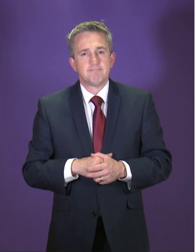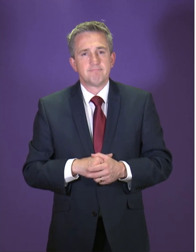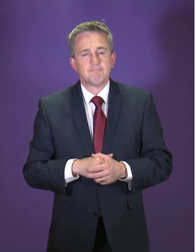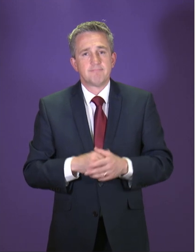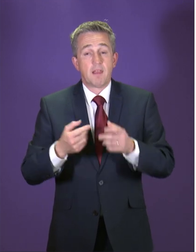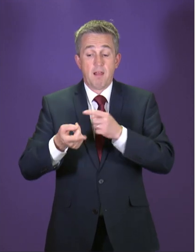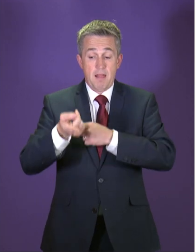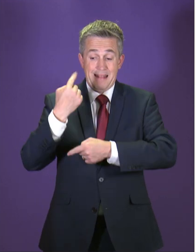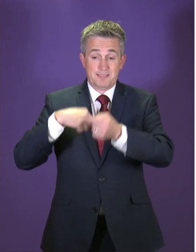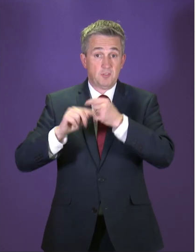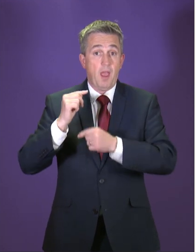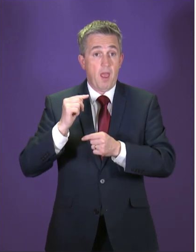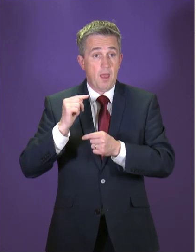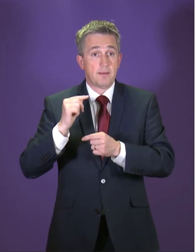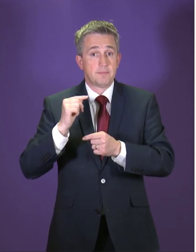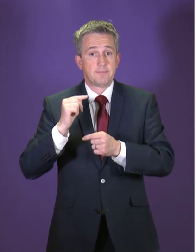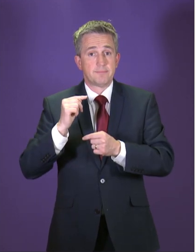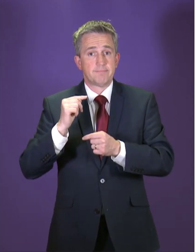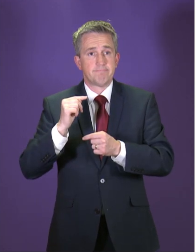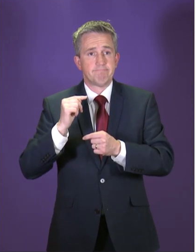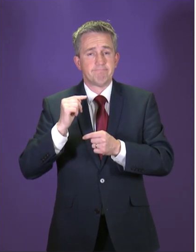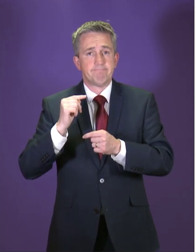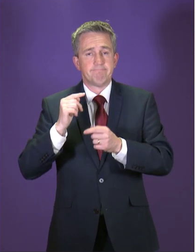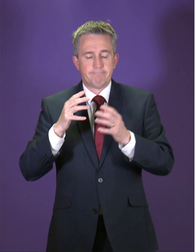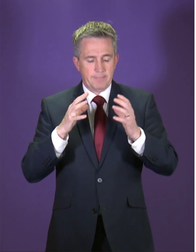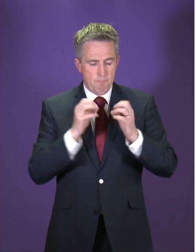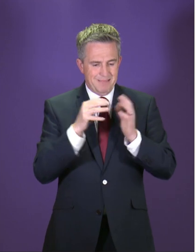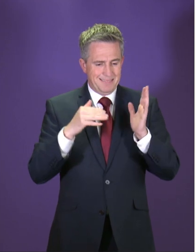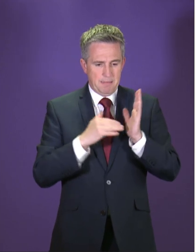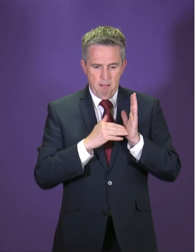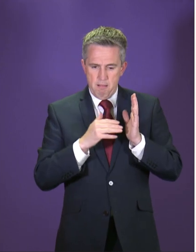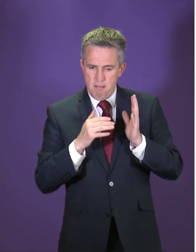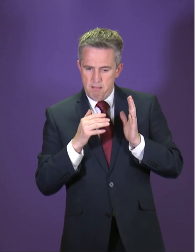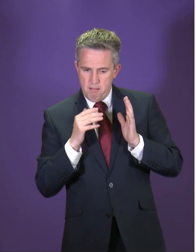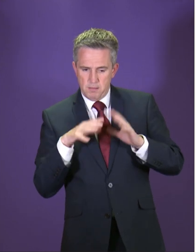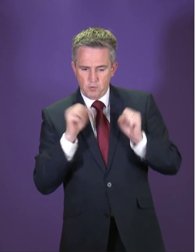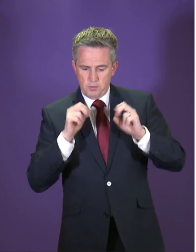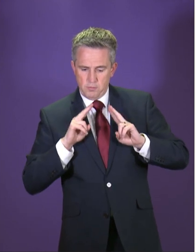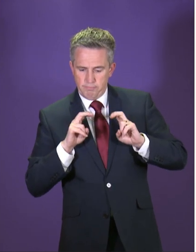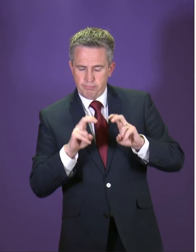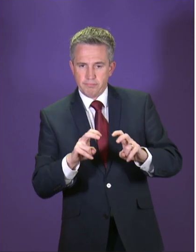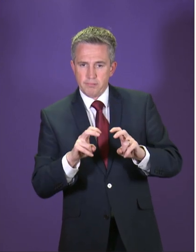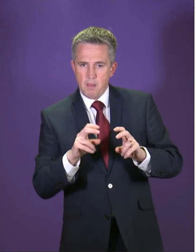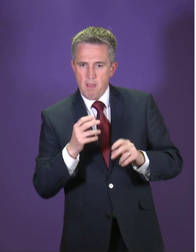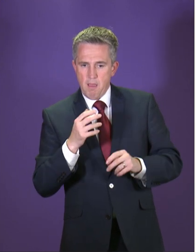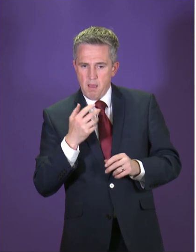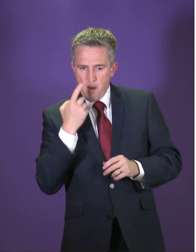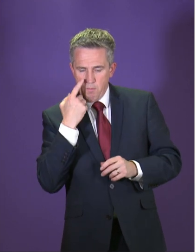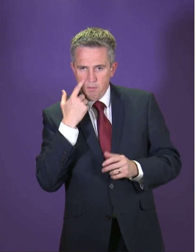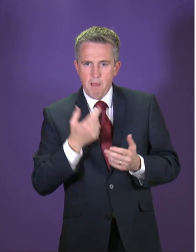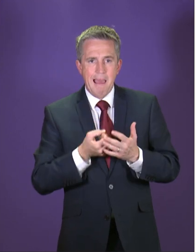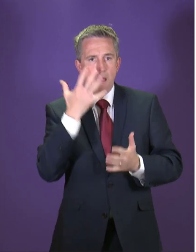measure the impact of cultural and cultural investment in the development of our